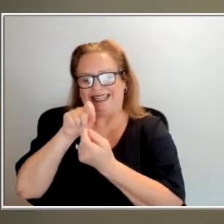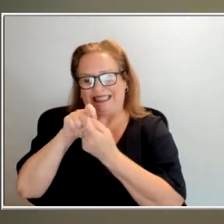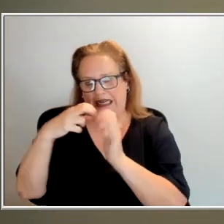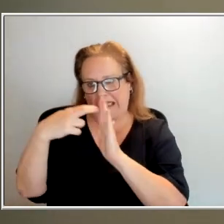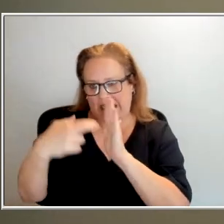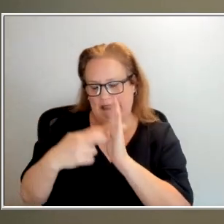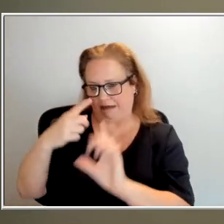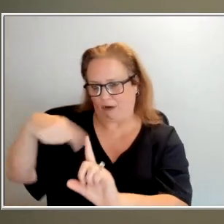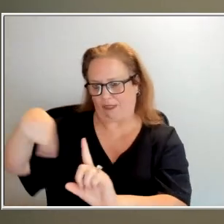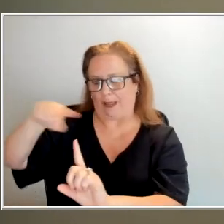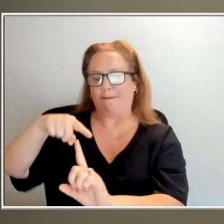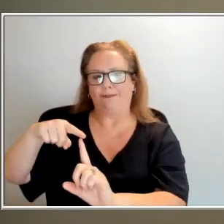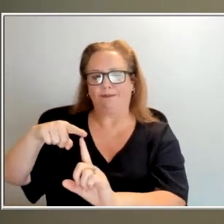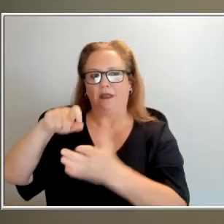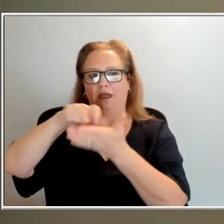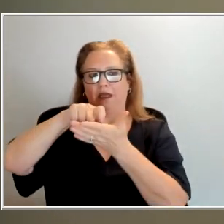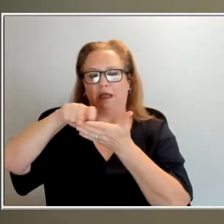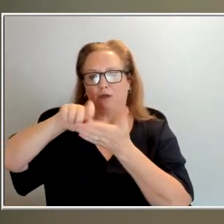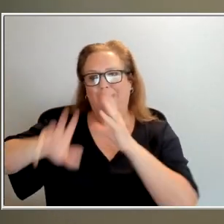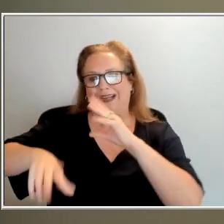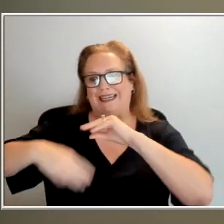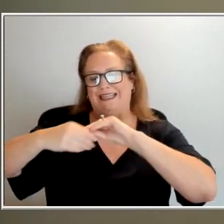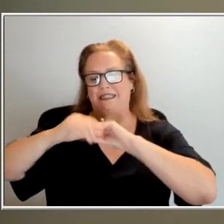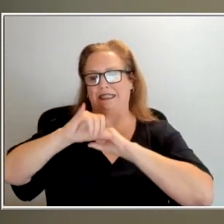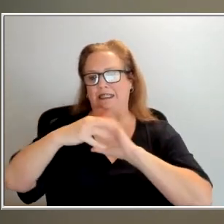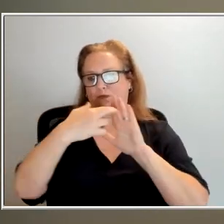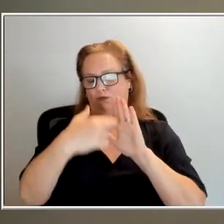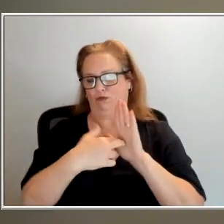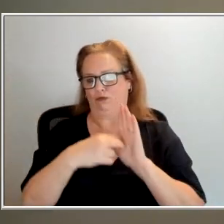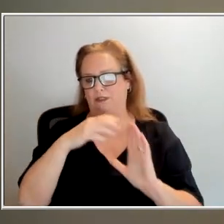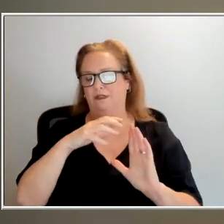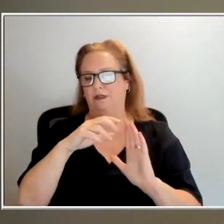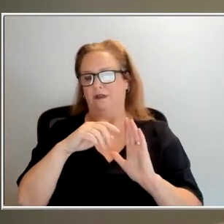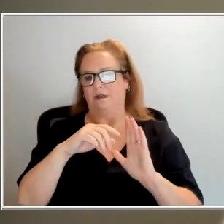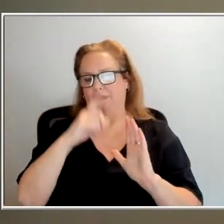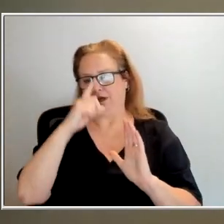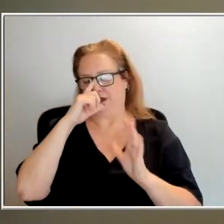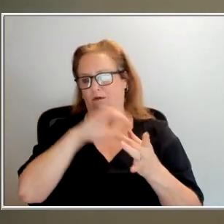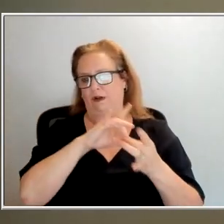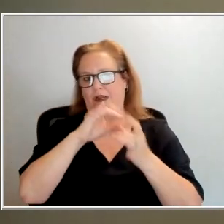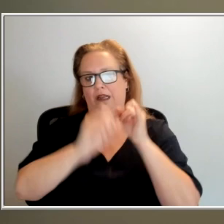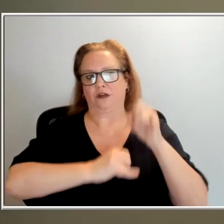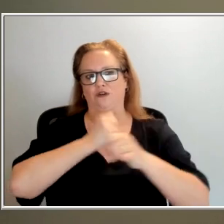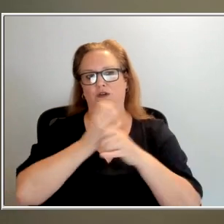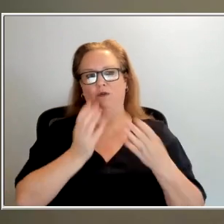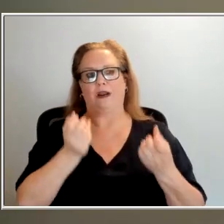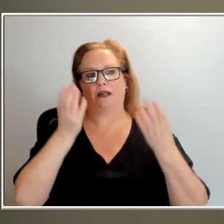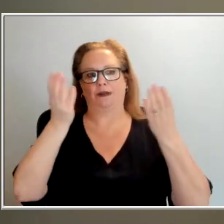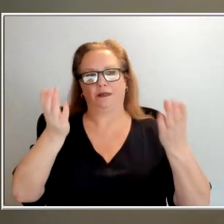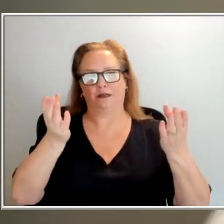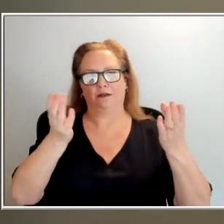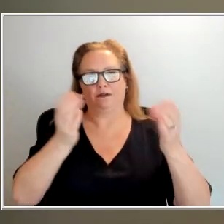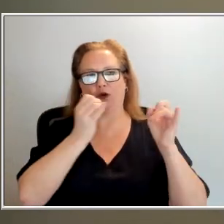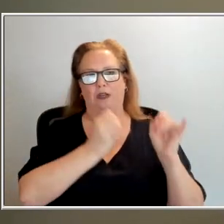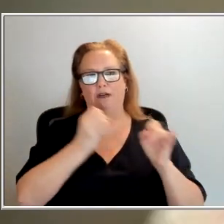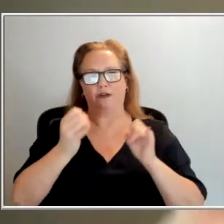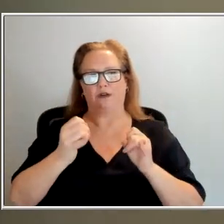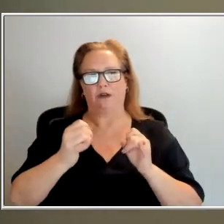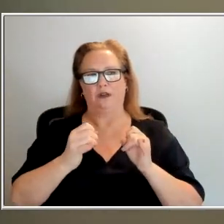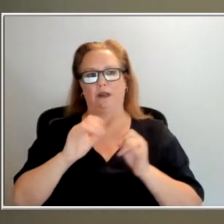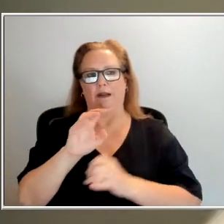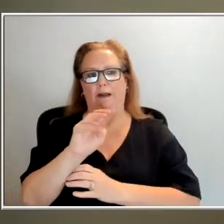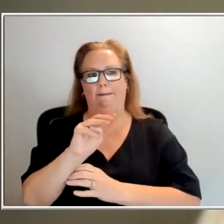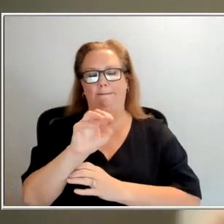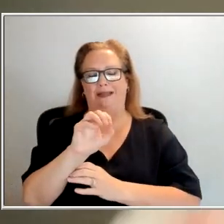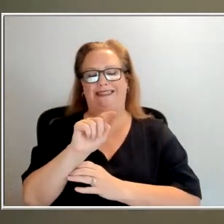guideline, was actually written into this particular guideline in referencing international recommendations that even individuals with metastatic